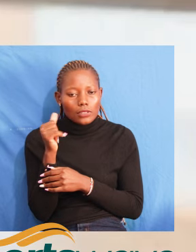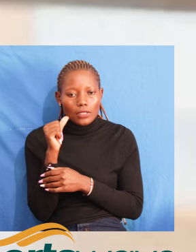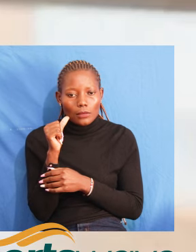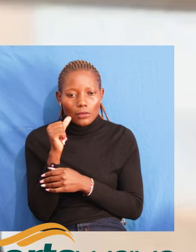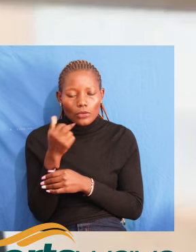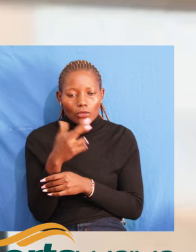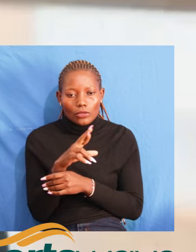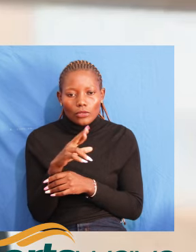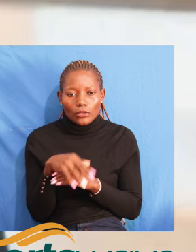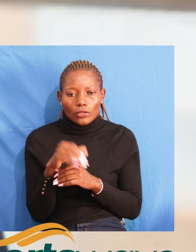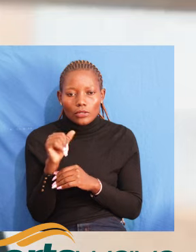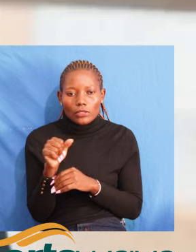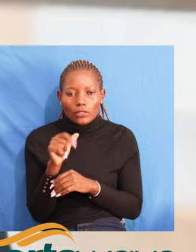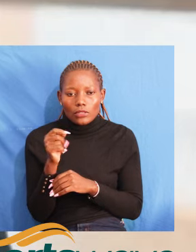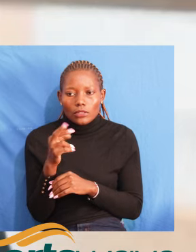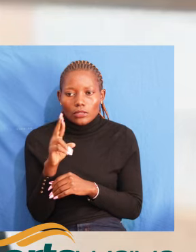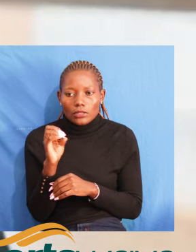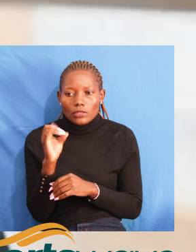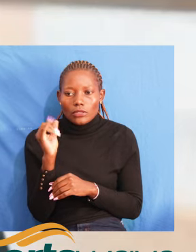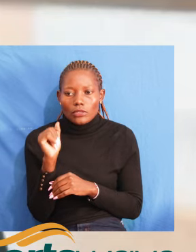mean steroids?